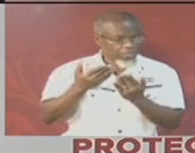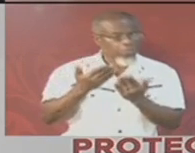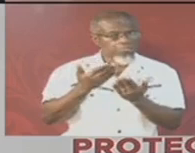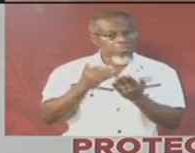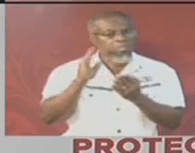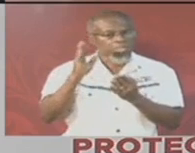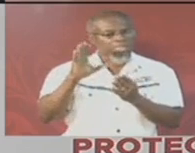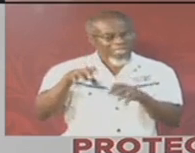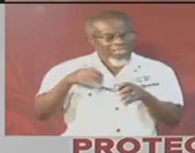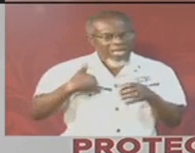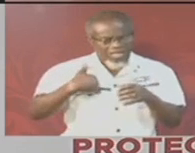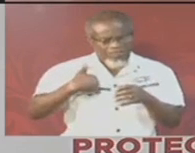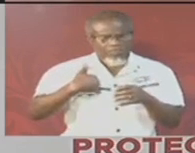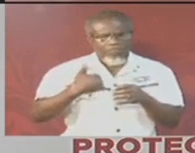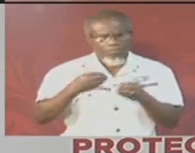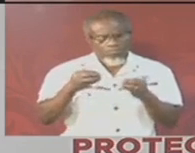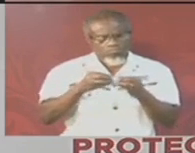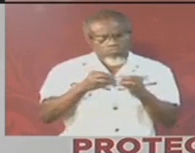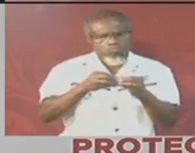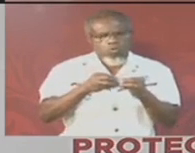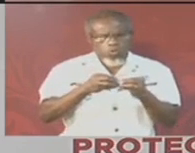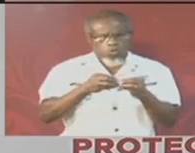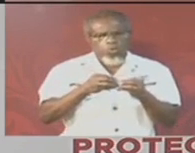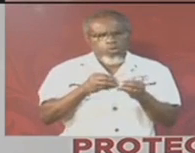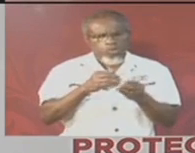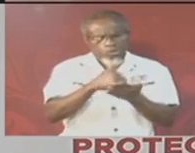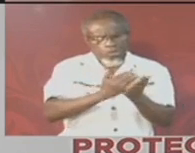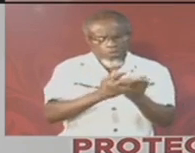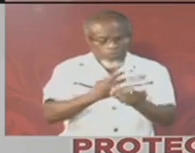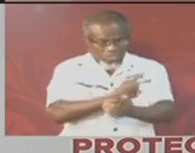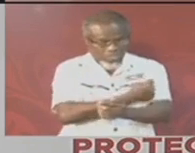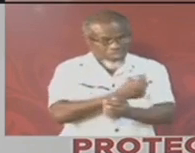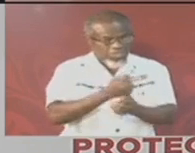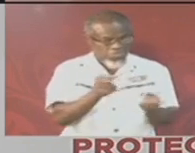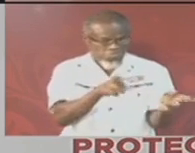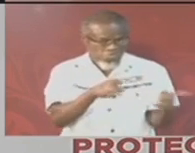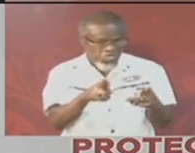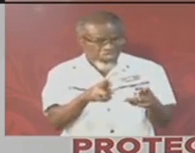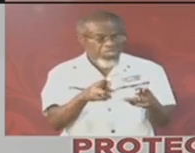AstraZeneca, we had meetings in October.